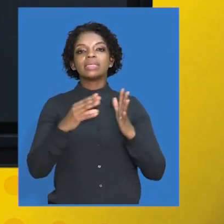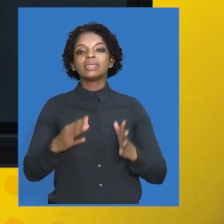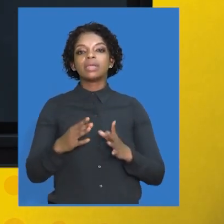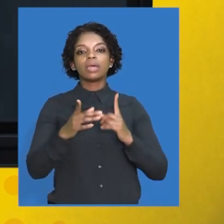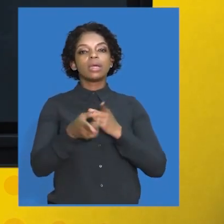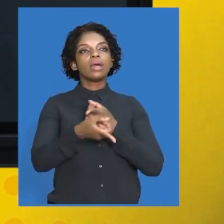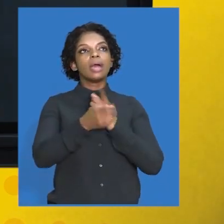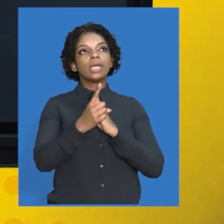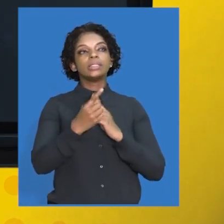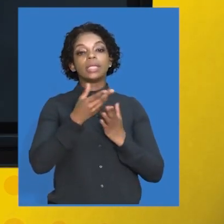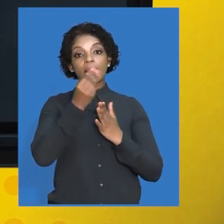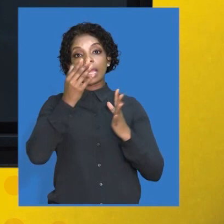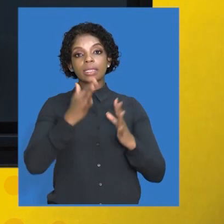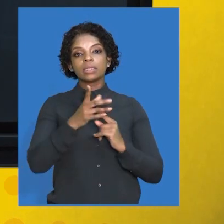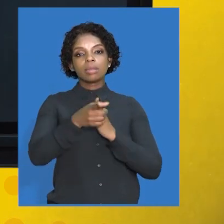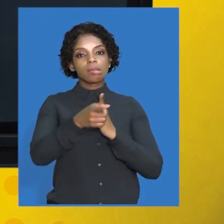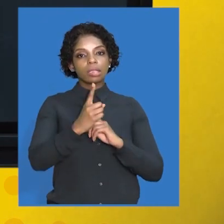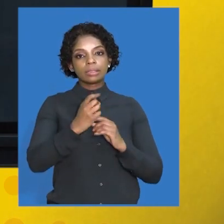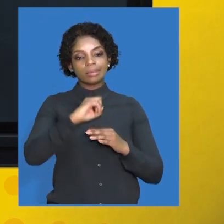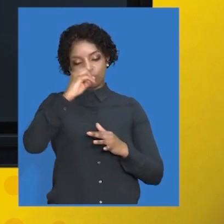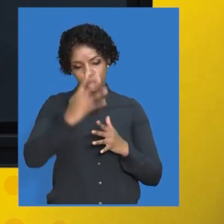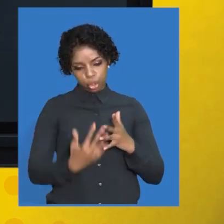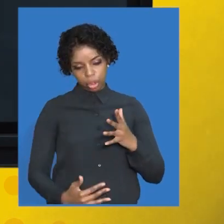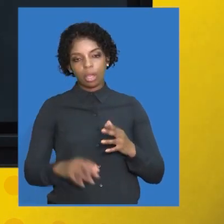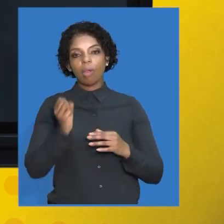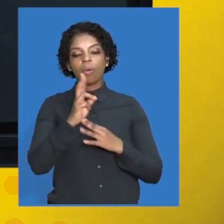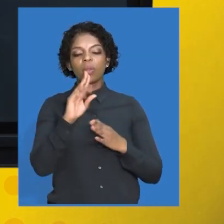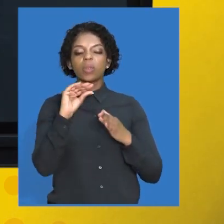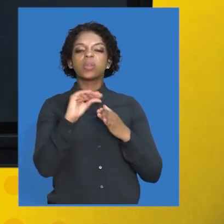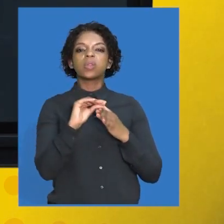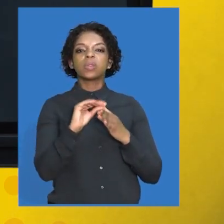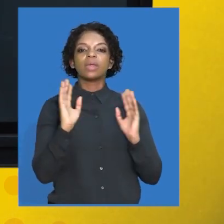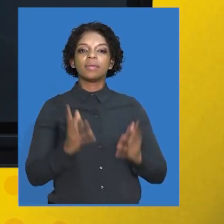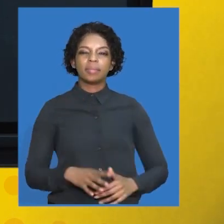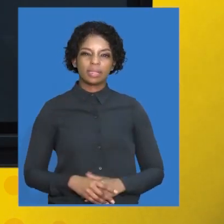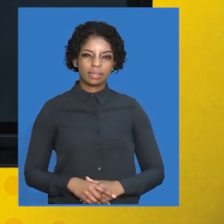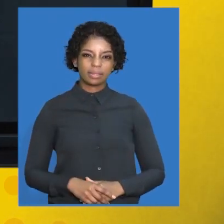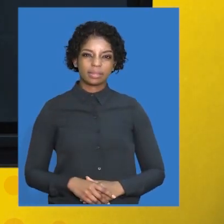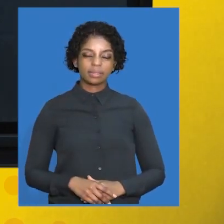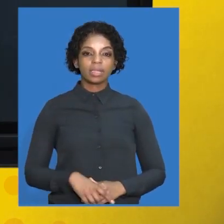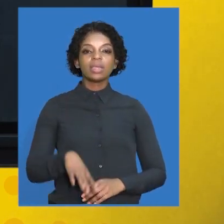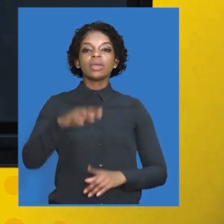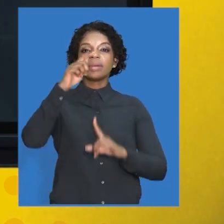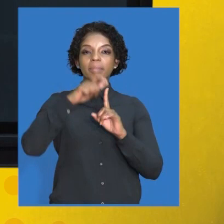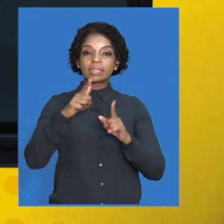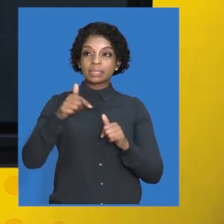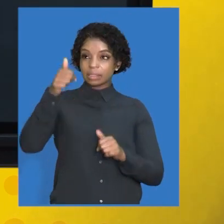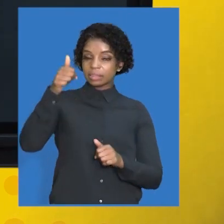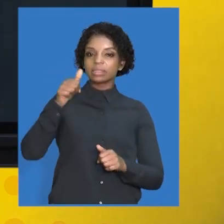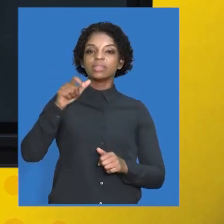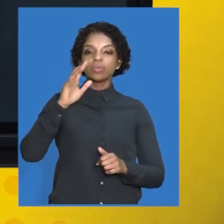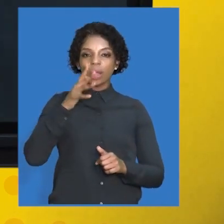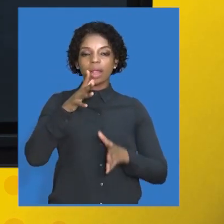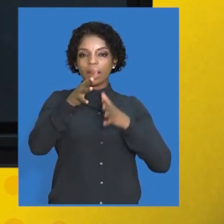in your reading time, make sure you go through all of the instructions. Your chief invigilator should go through all the instructions with